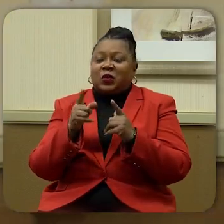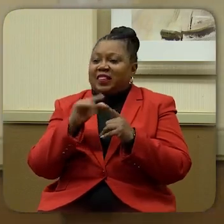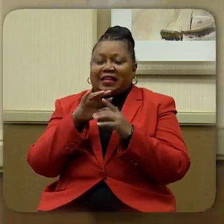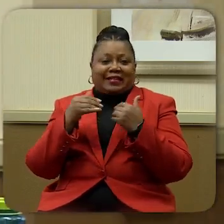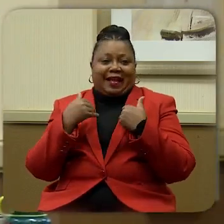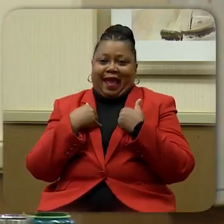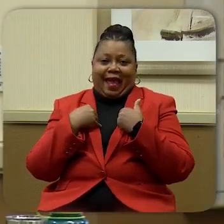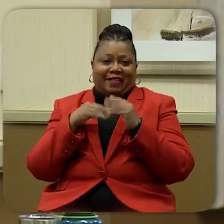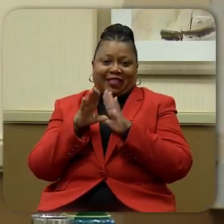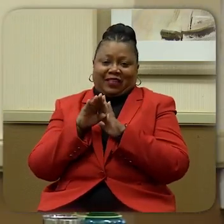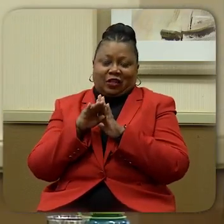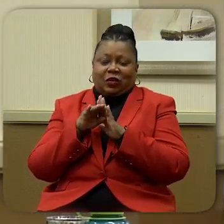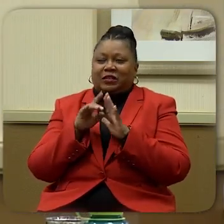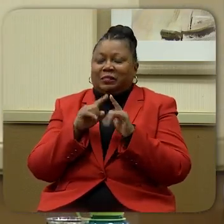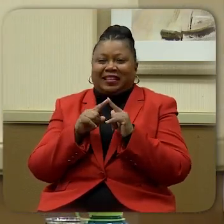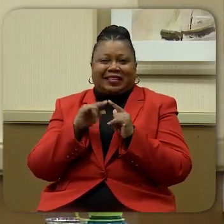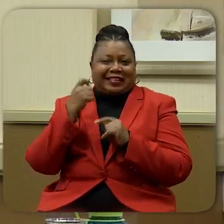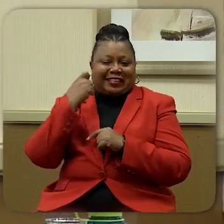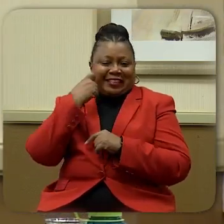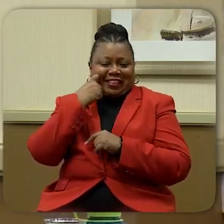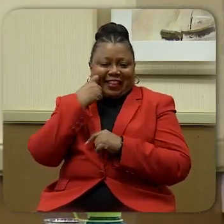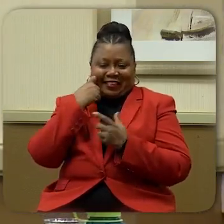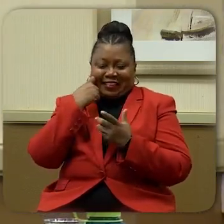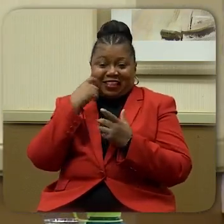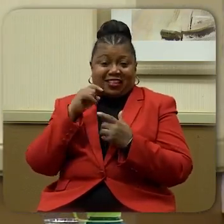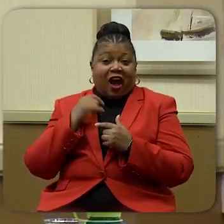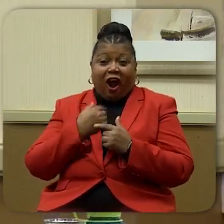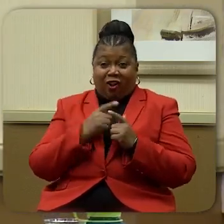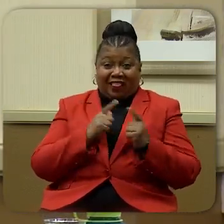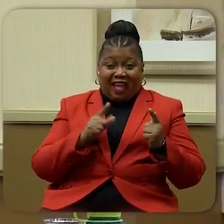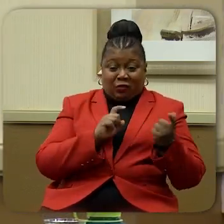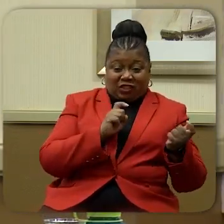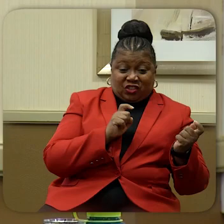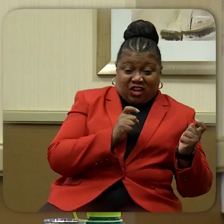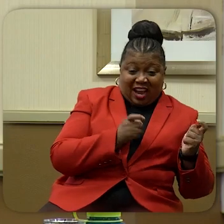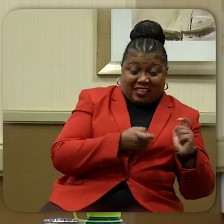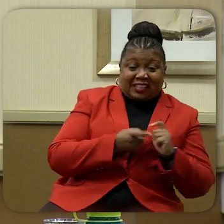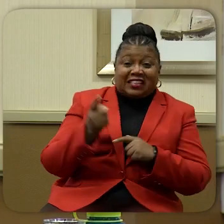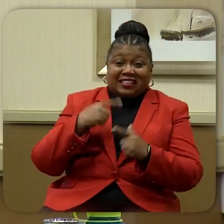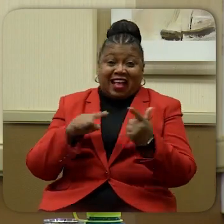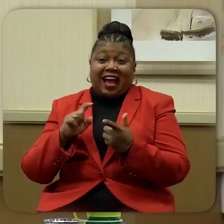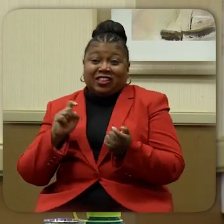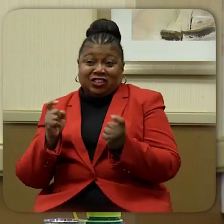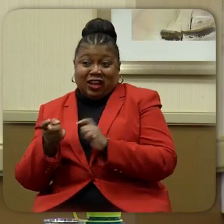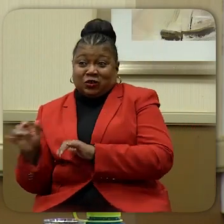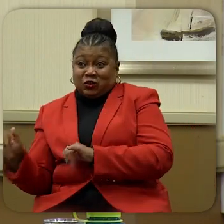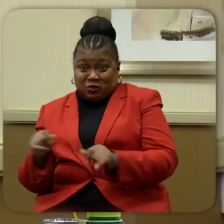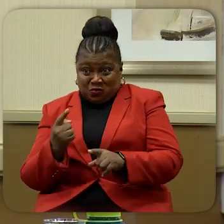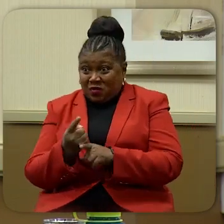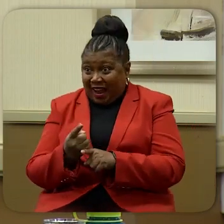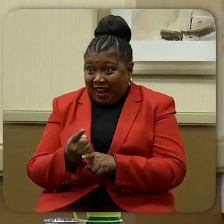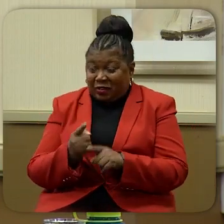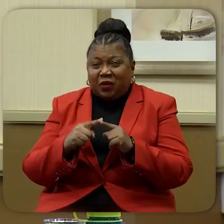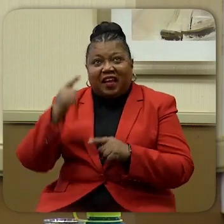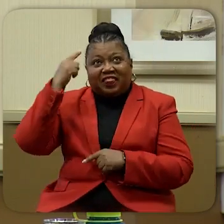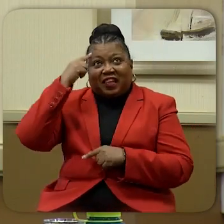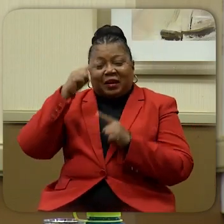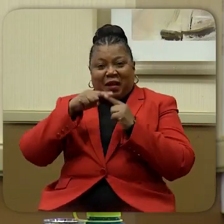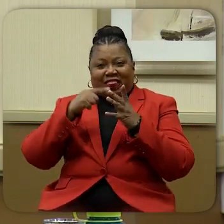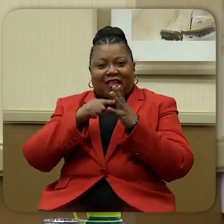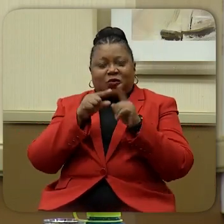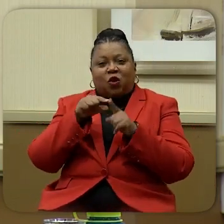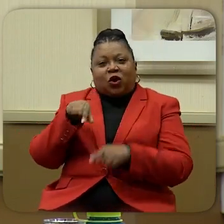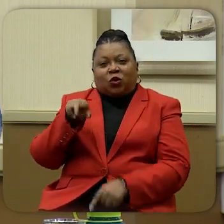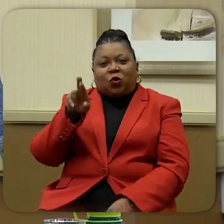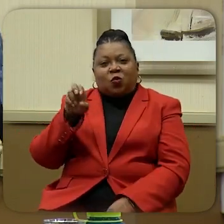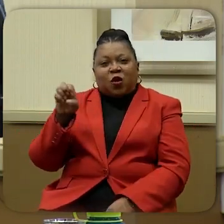didn't have the videos, because just as our language changes, sign is also changing, right? When we think about this word